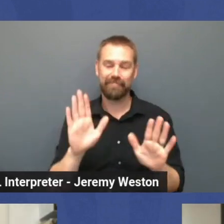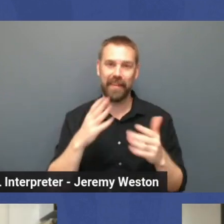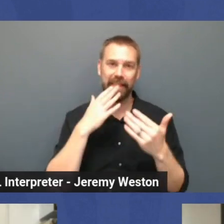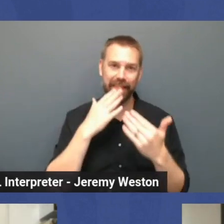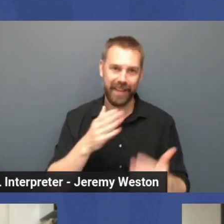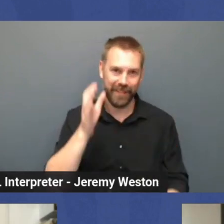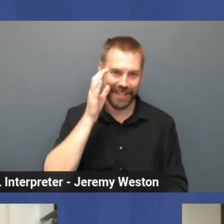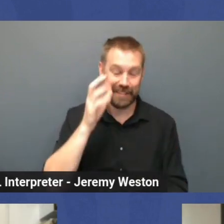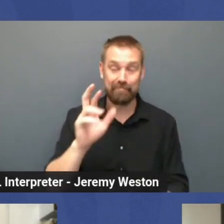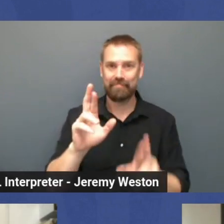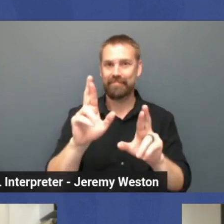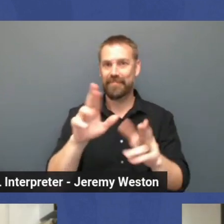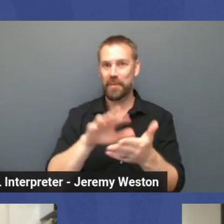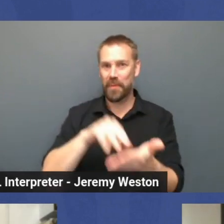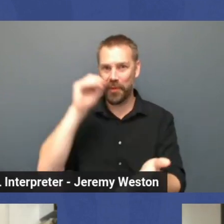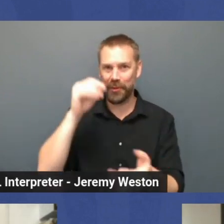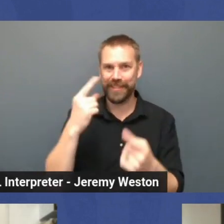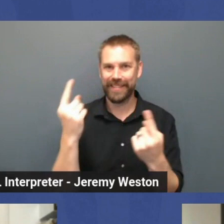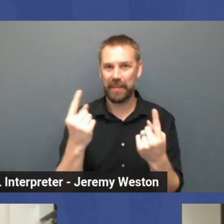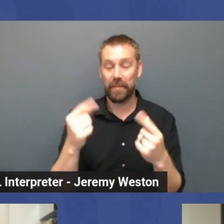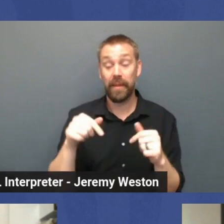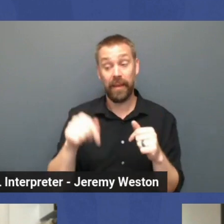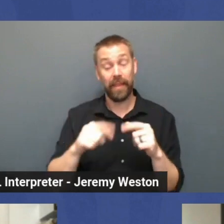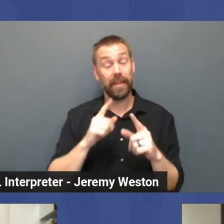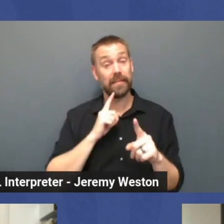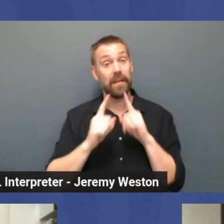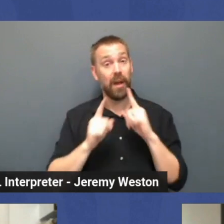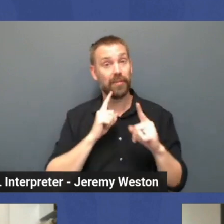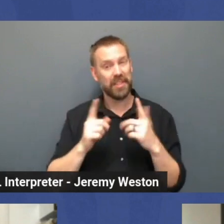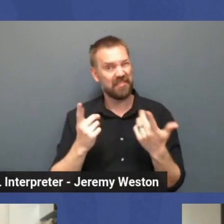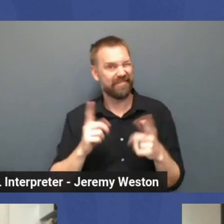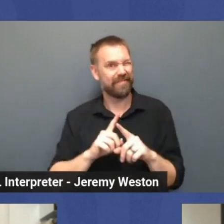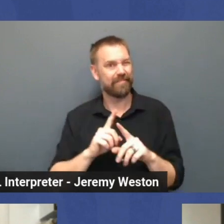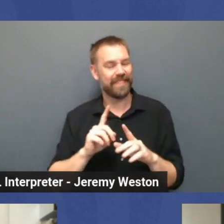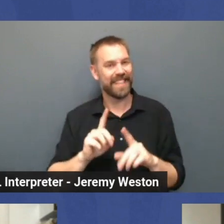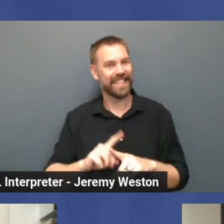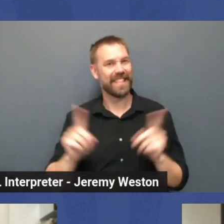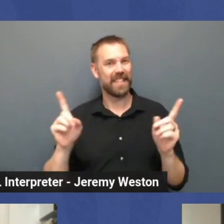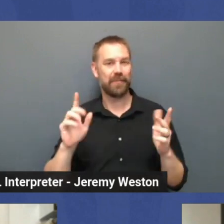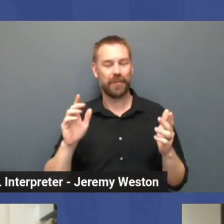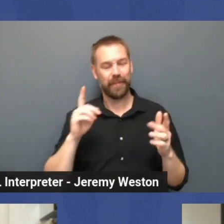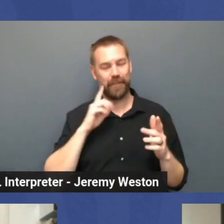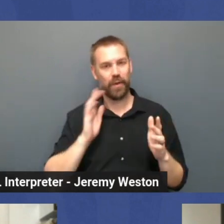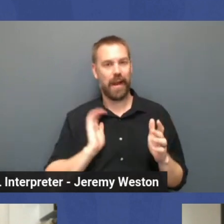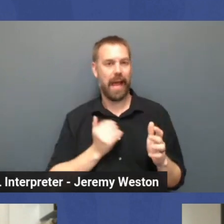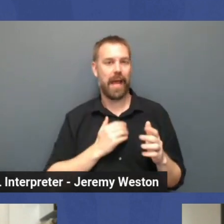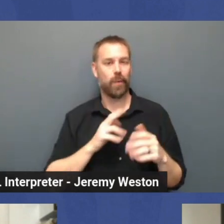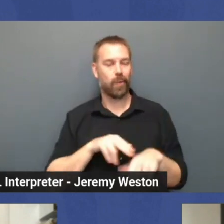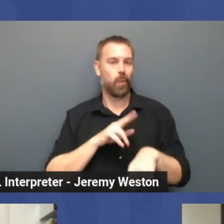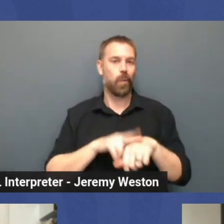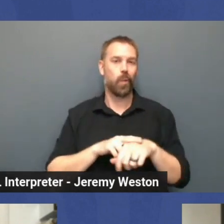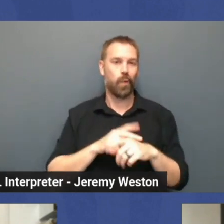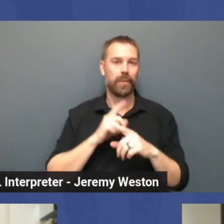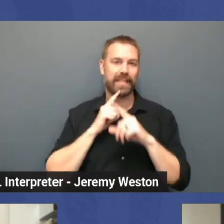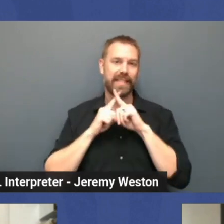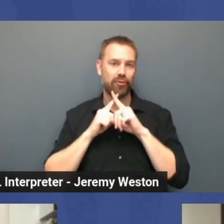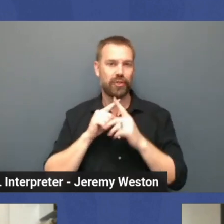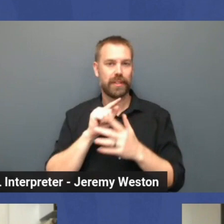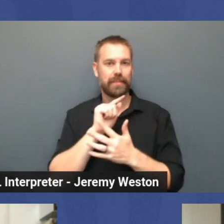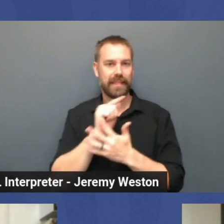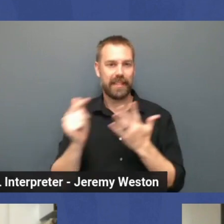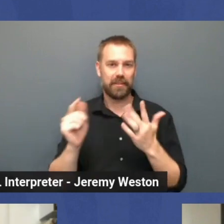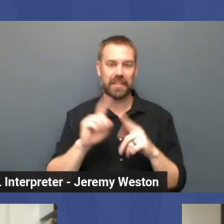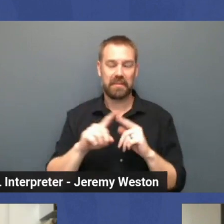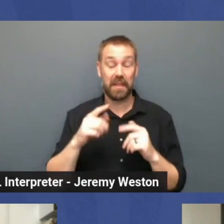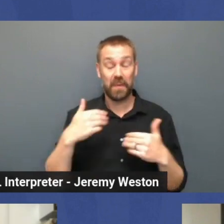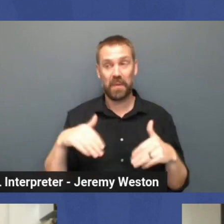This conversation was a little different than what we typically do for our censorship series, and but I think super